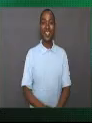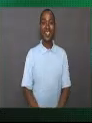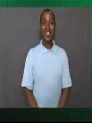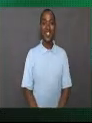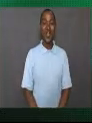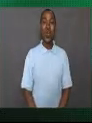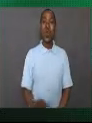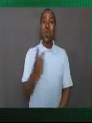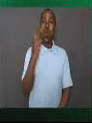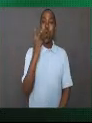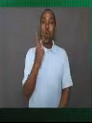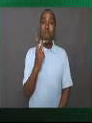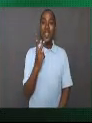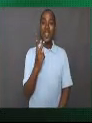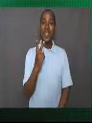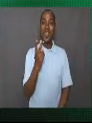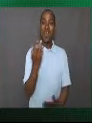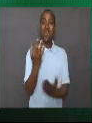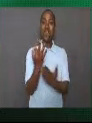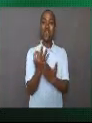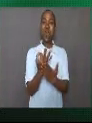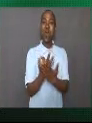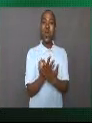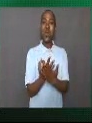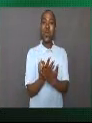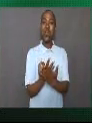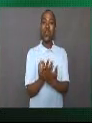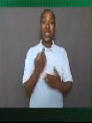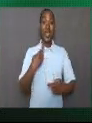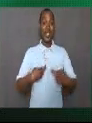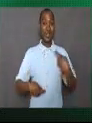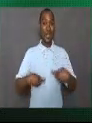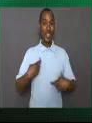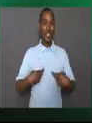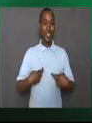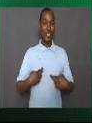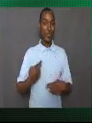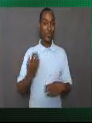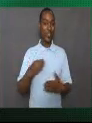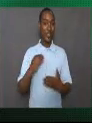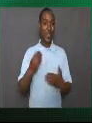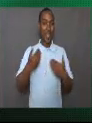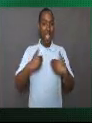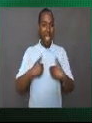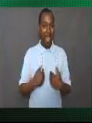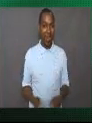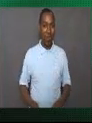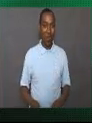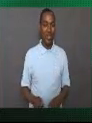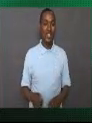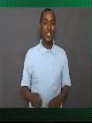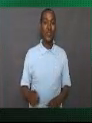There are two forms of respiration that we will learn about: